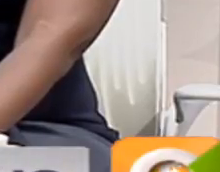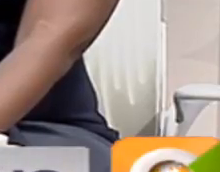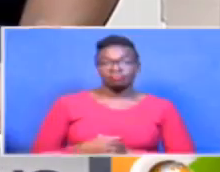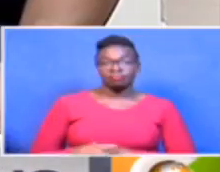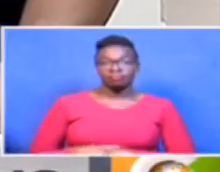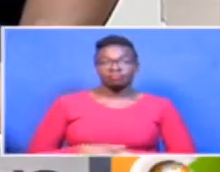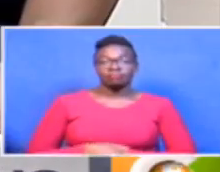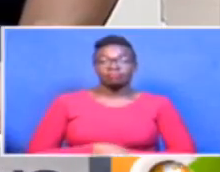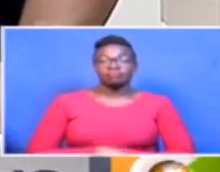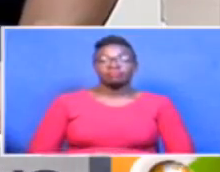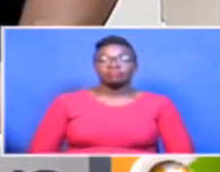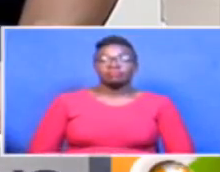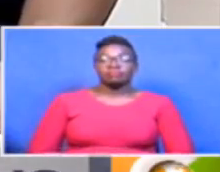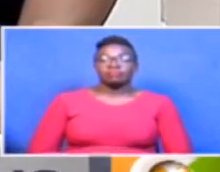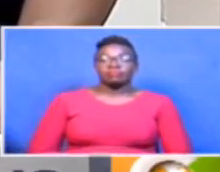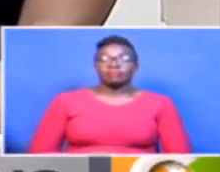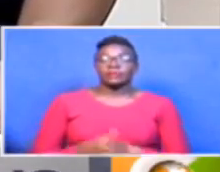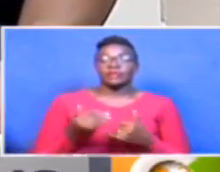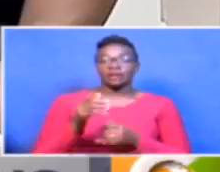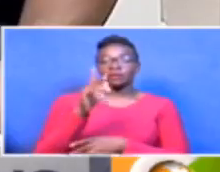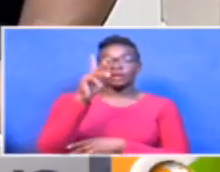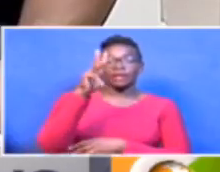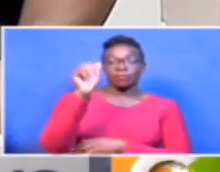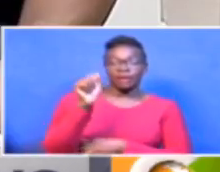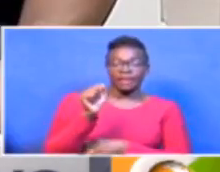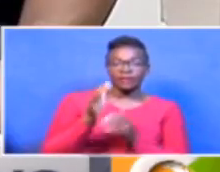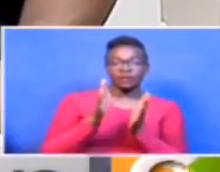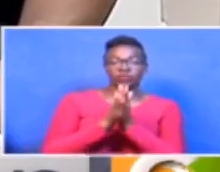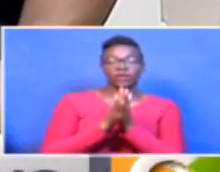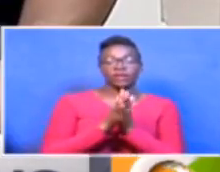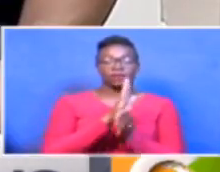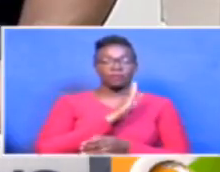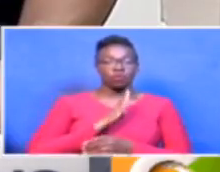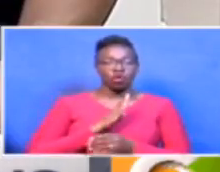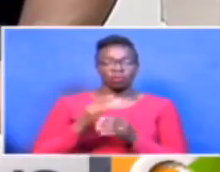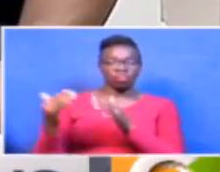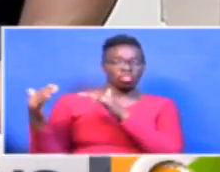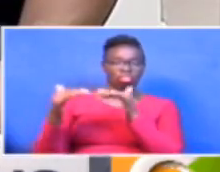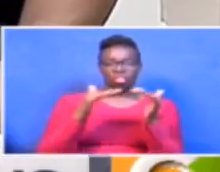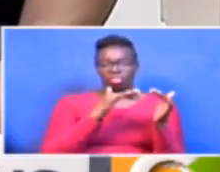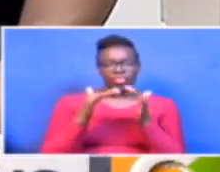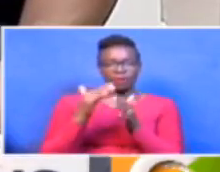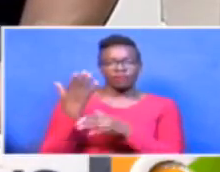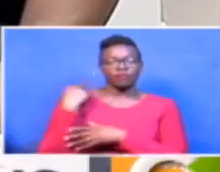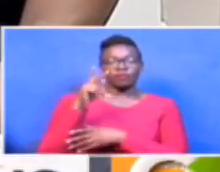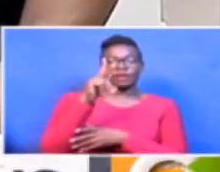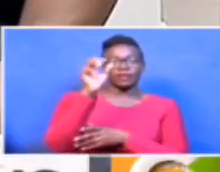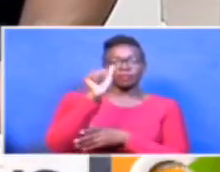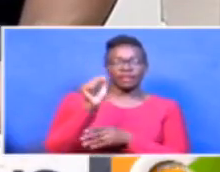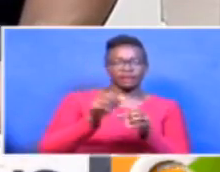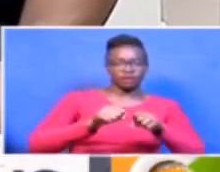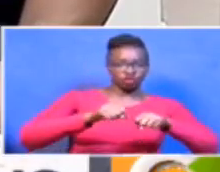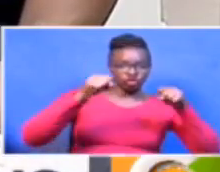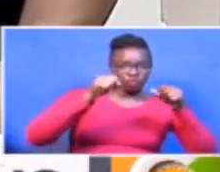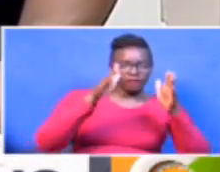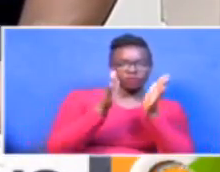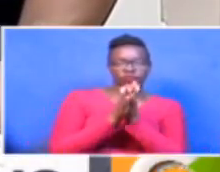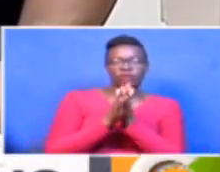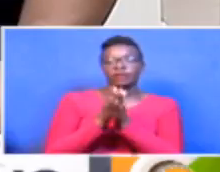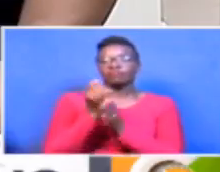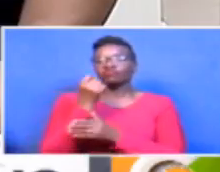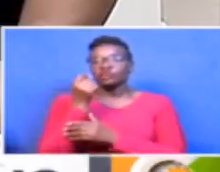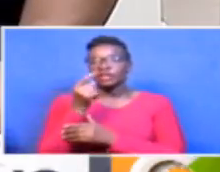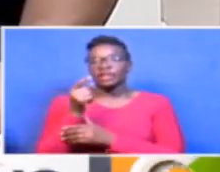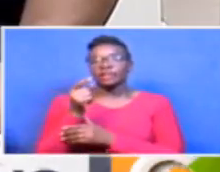KWS board now engaging in a blame game. Former KWS chairman Richard Leakey and the veterinary association want CS